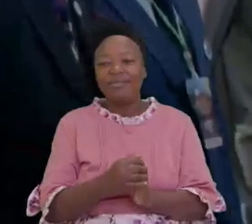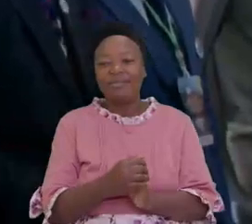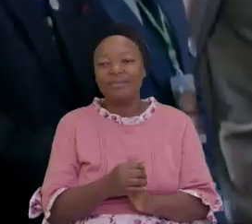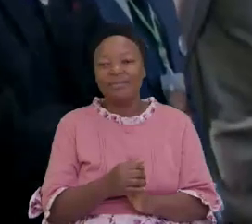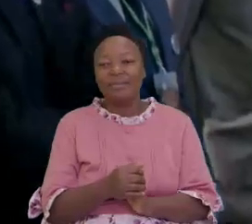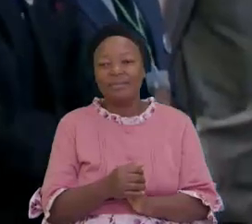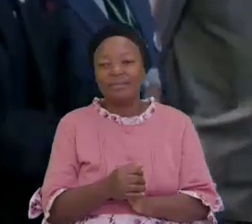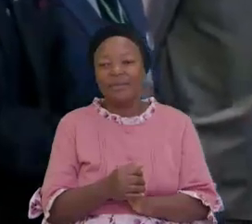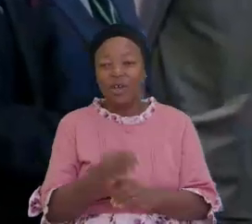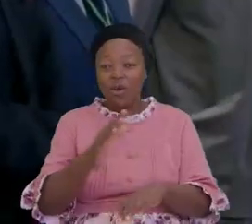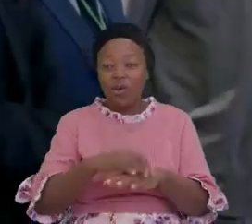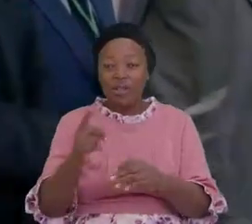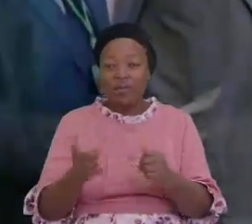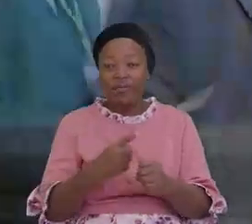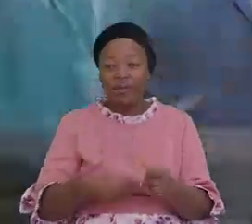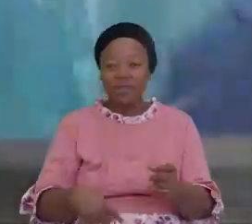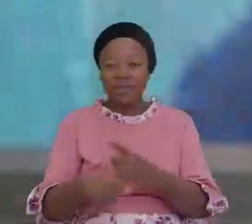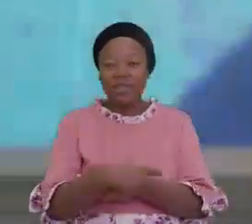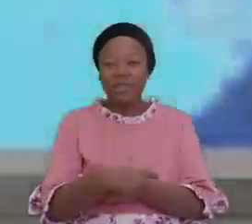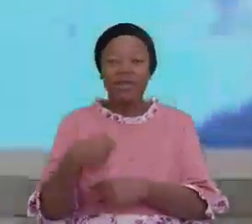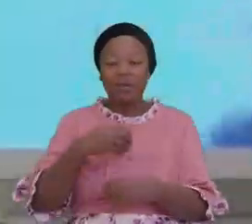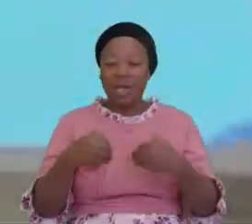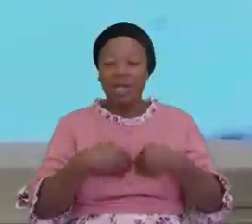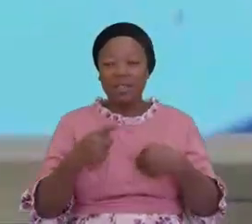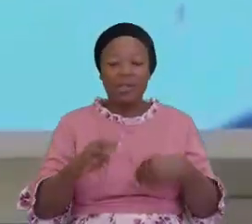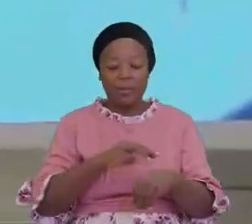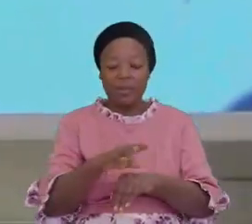On the first day, we got the master key.